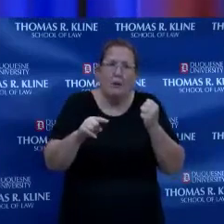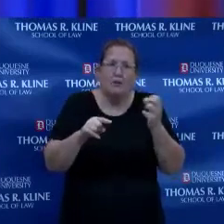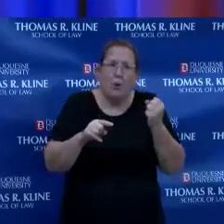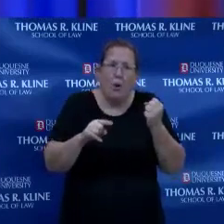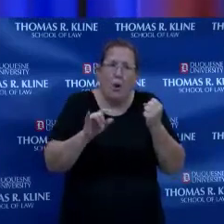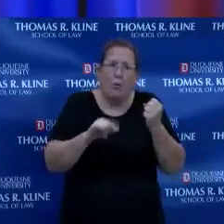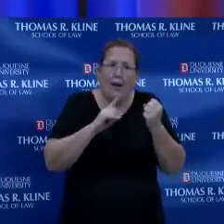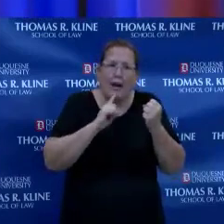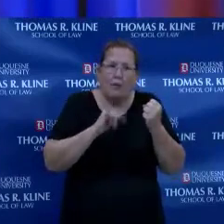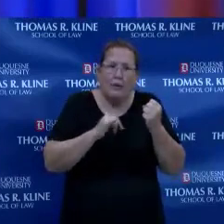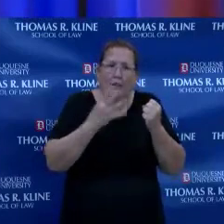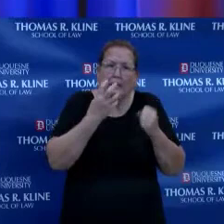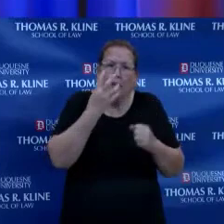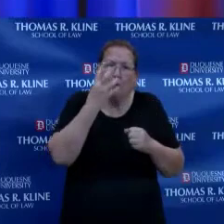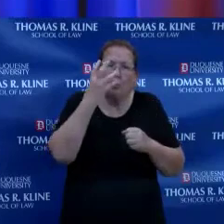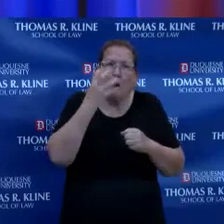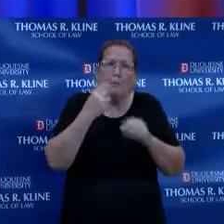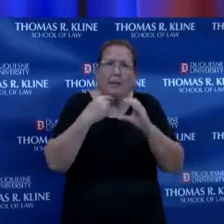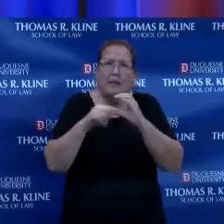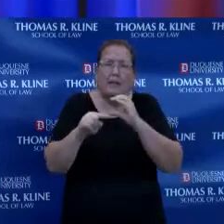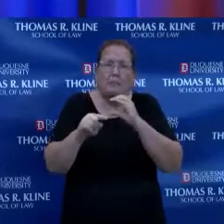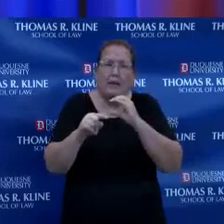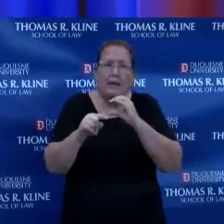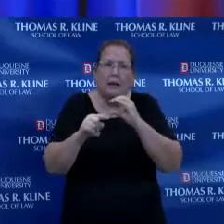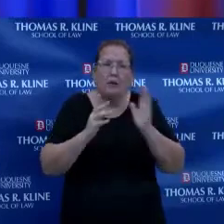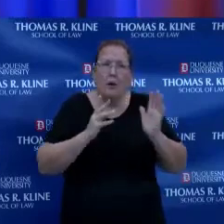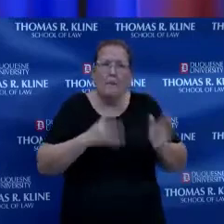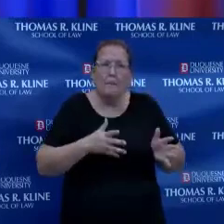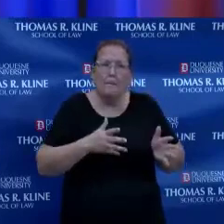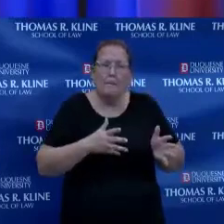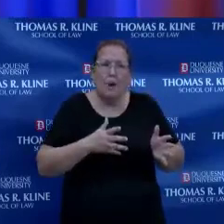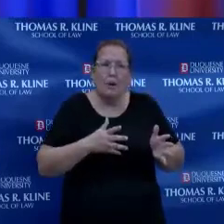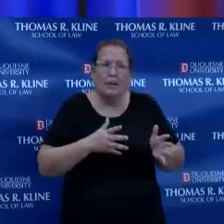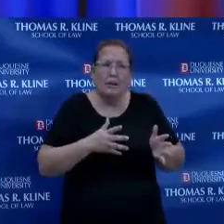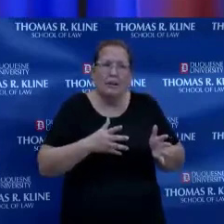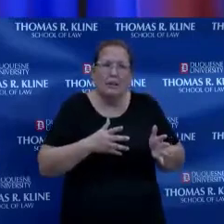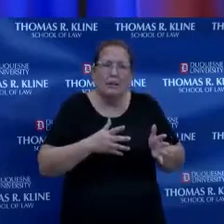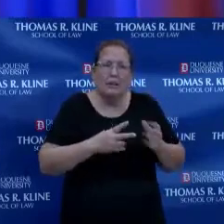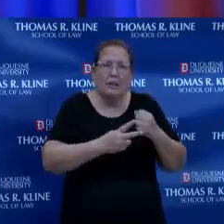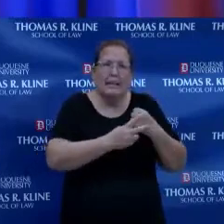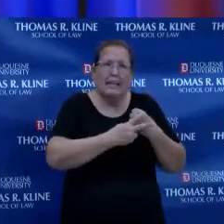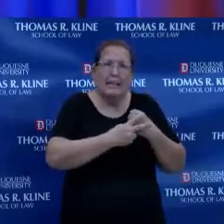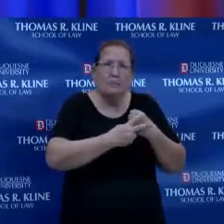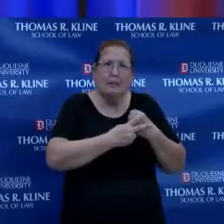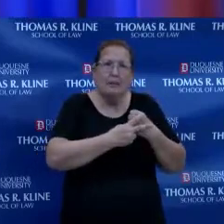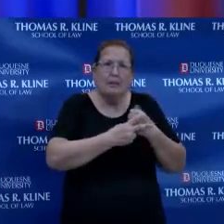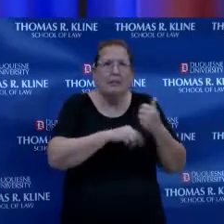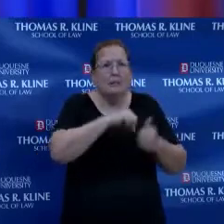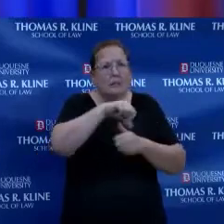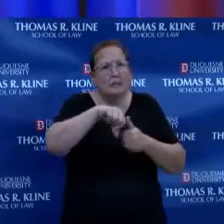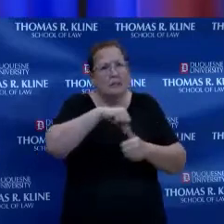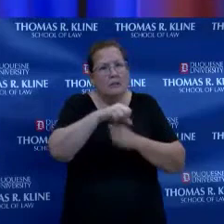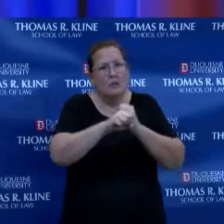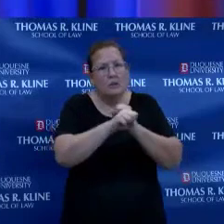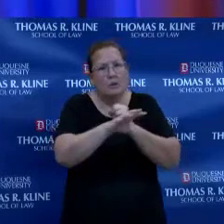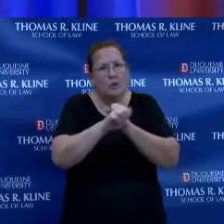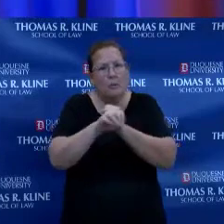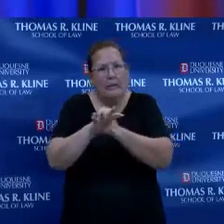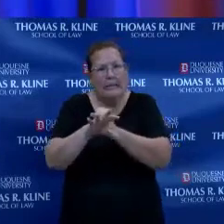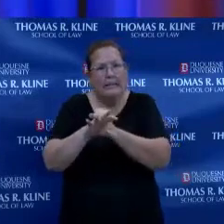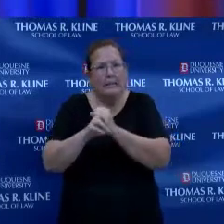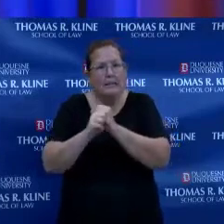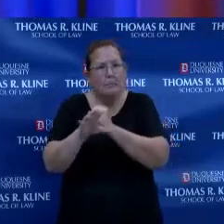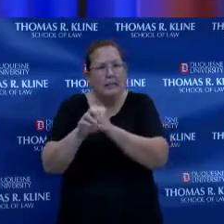email. Park it. Keep it. Social media. I